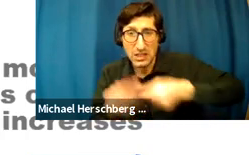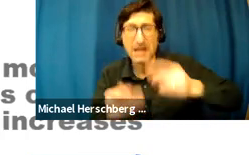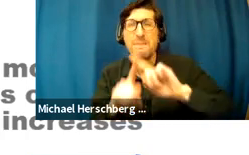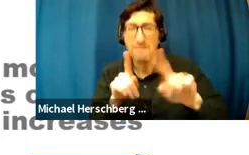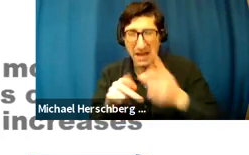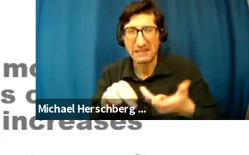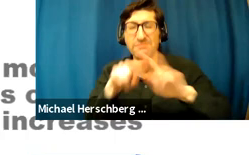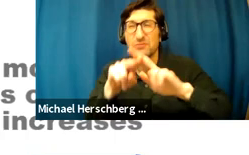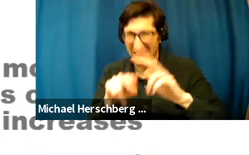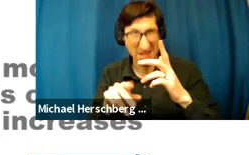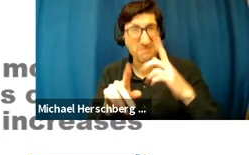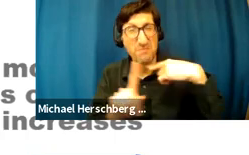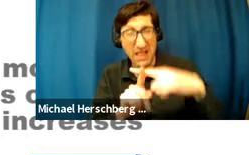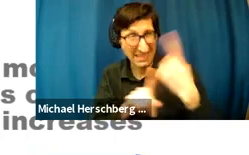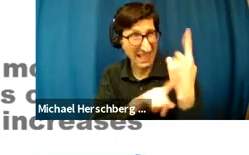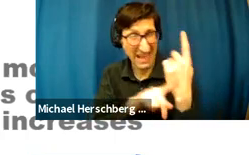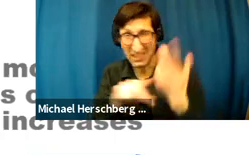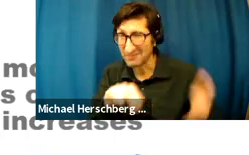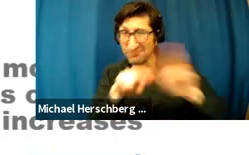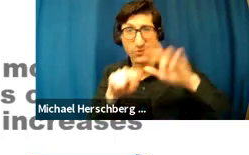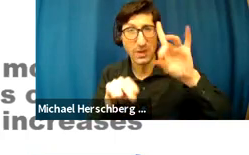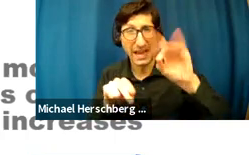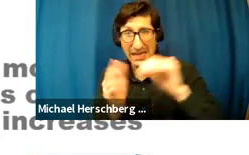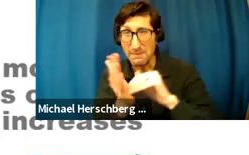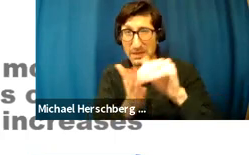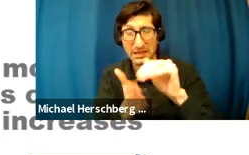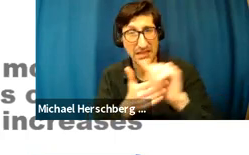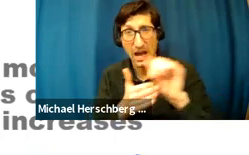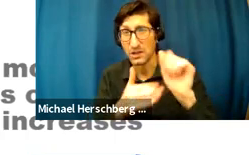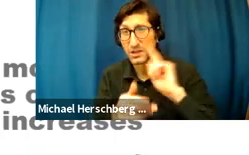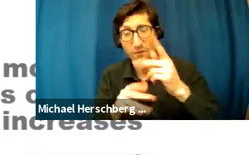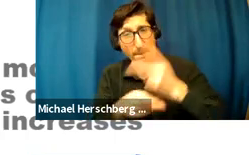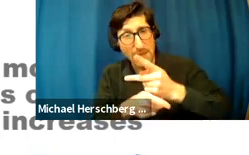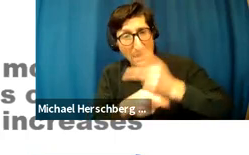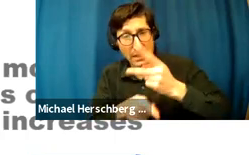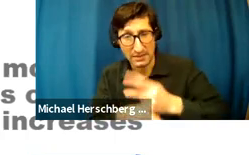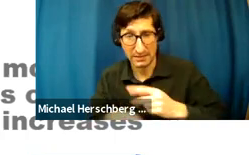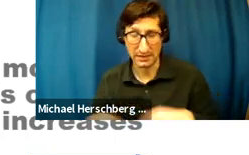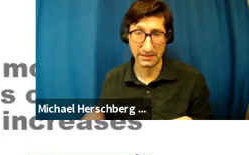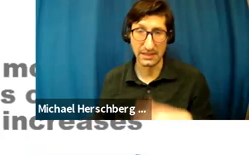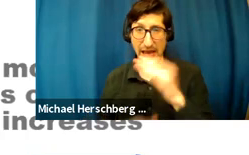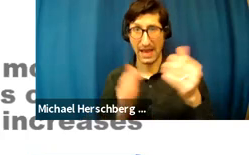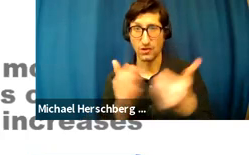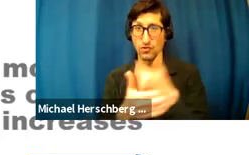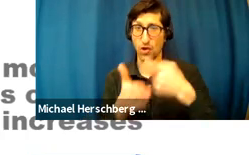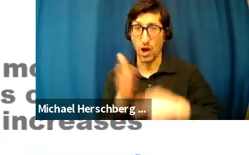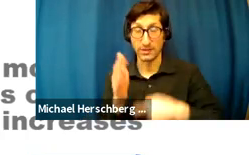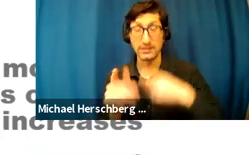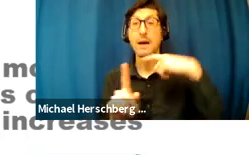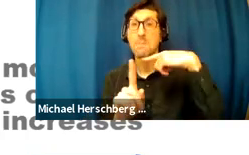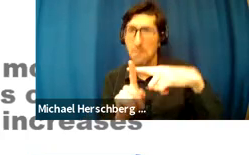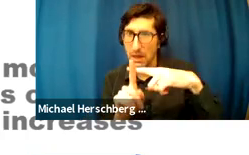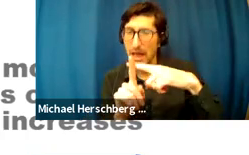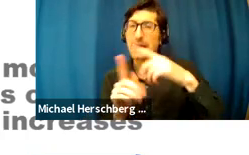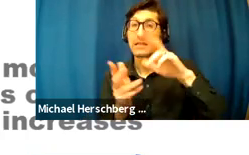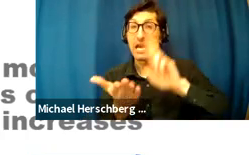$80 million increase last year in new investments and in our maintenance cost. This is despite declining enrollment and stable